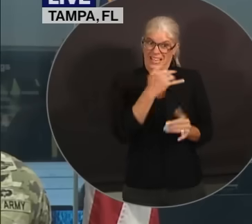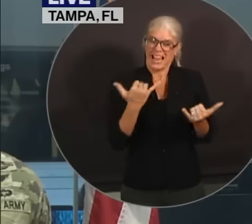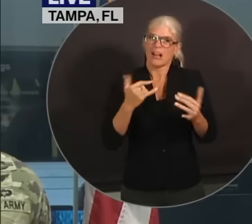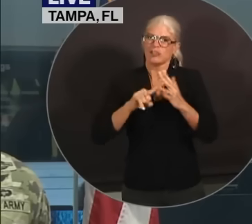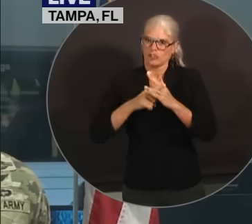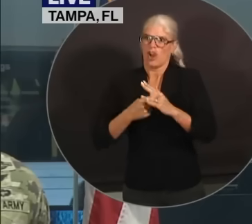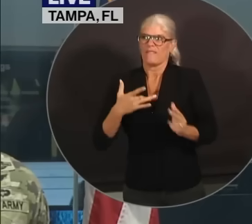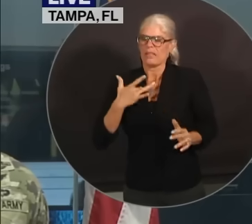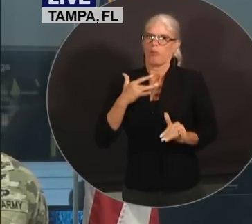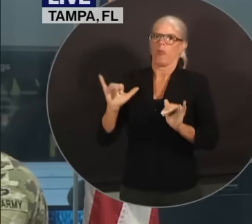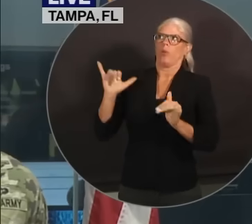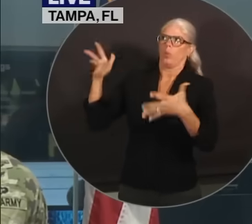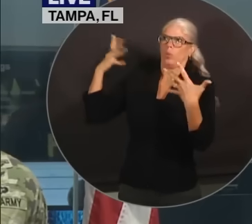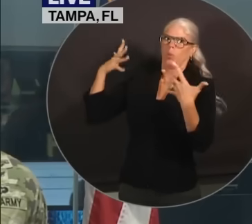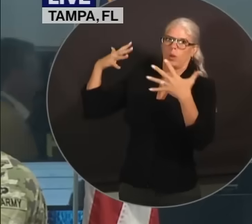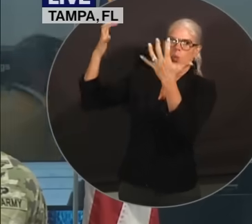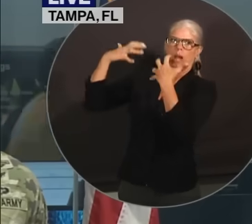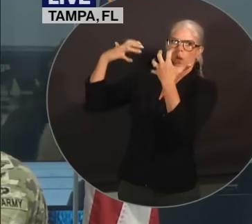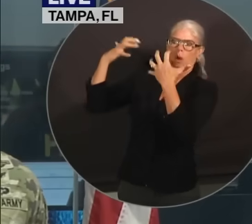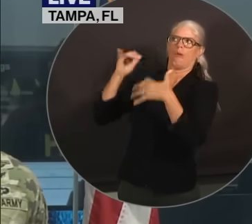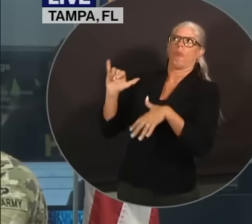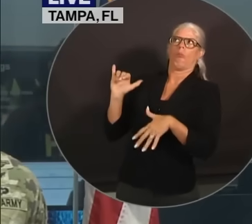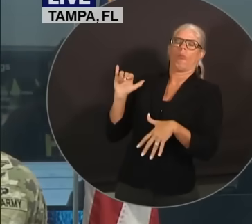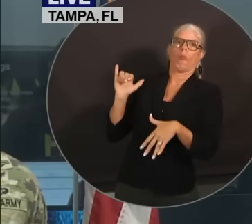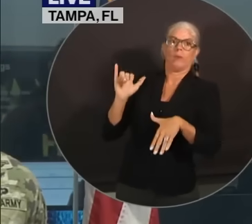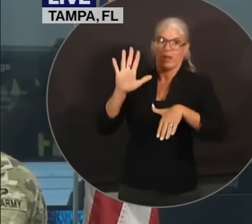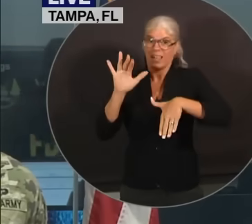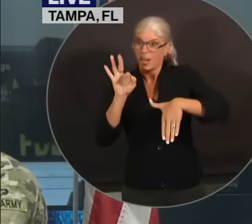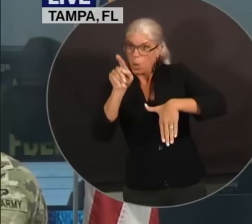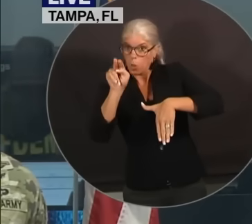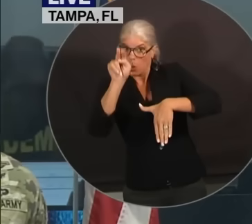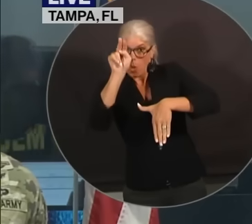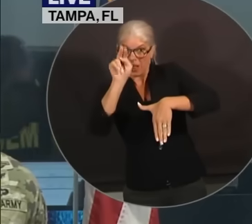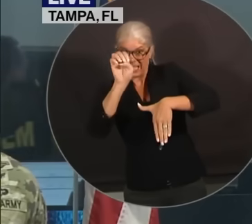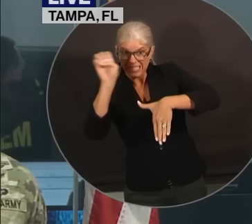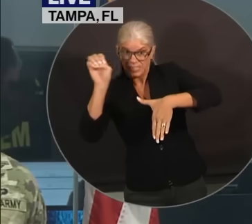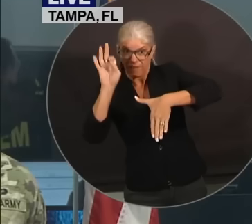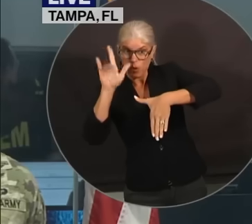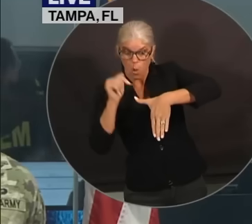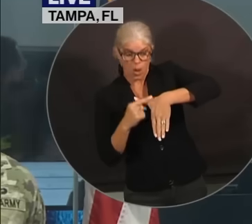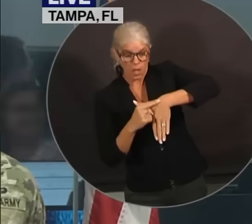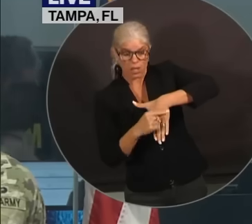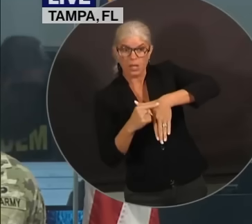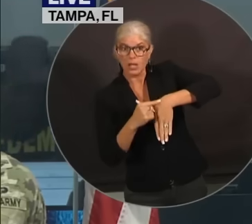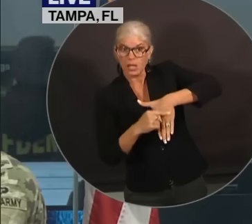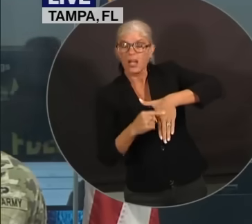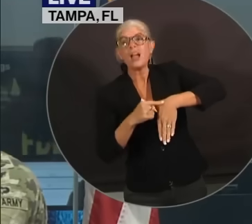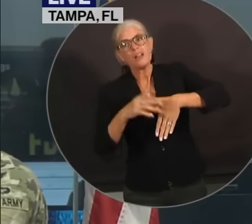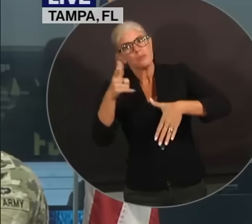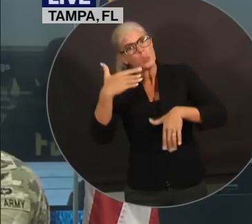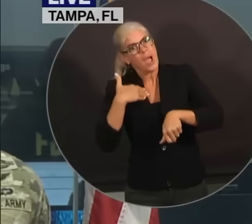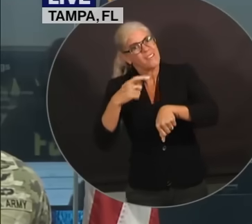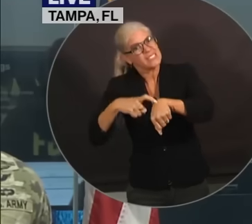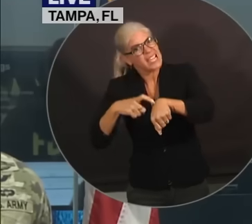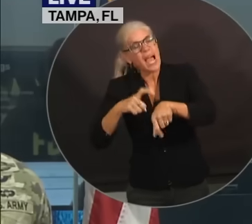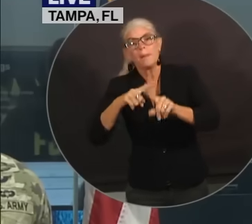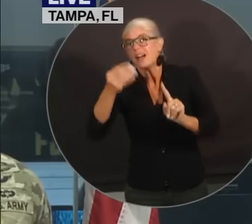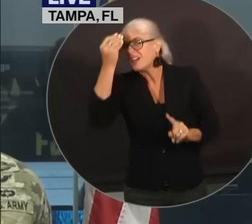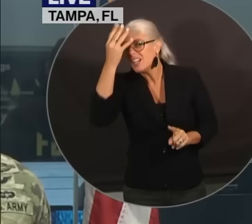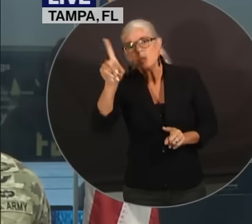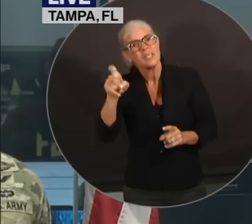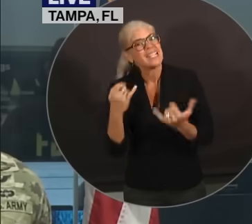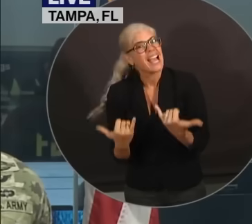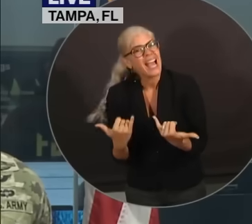North Florida, you still have time to execute your plan, but you got to do it now. You have time to get to a shelter, but you got to do it